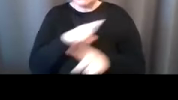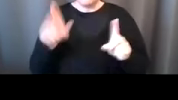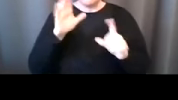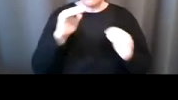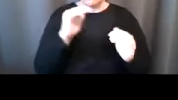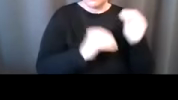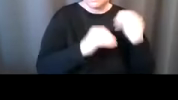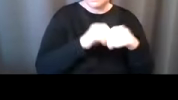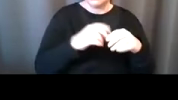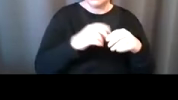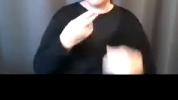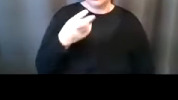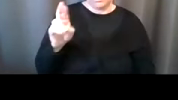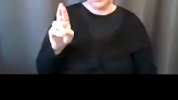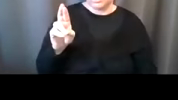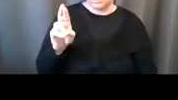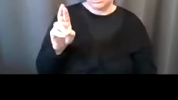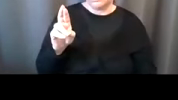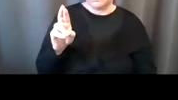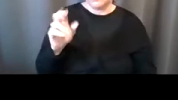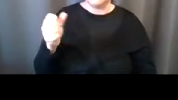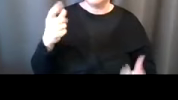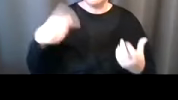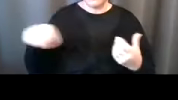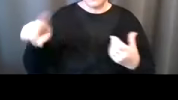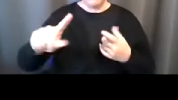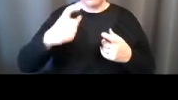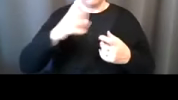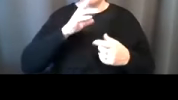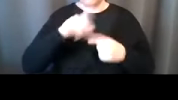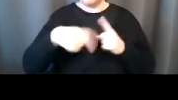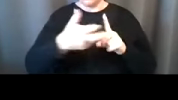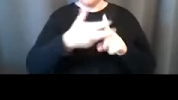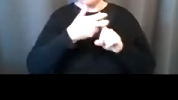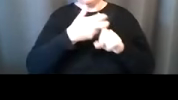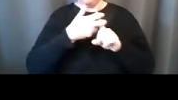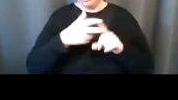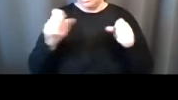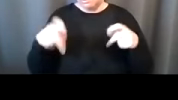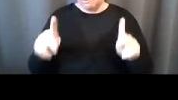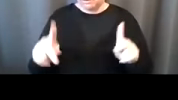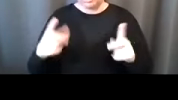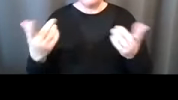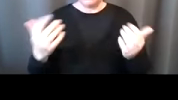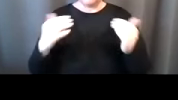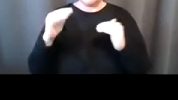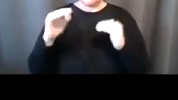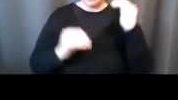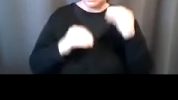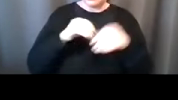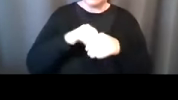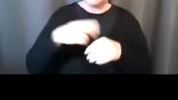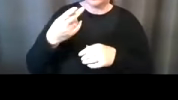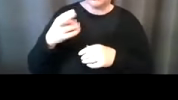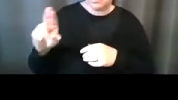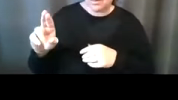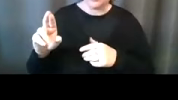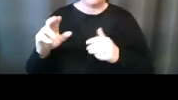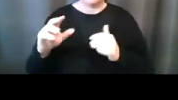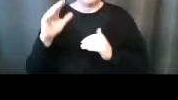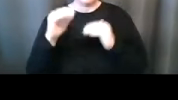inequities in human resources. I saw many of you chatted that recruiting was an opportunity for you. So there's inequities in human resources. There are inequities